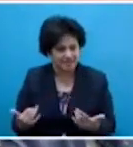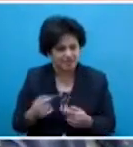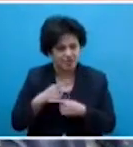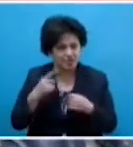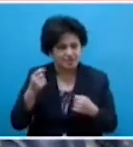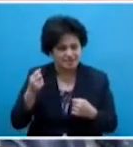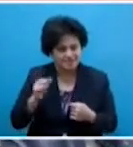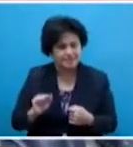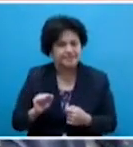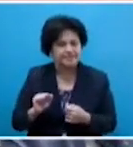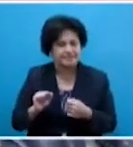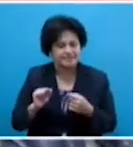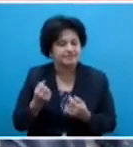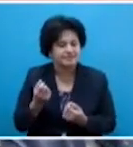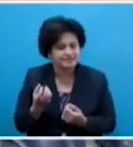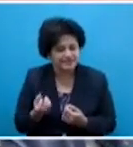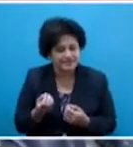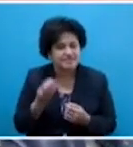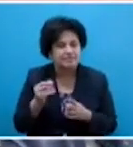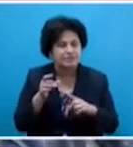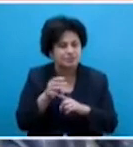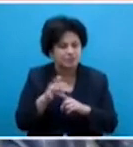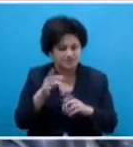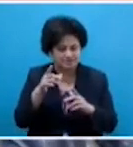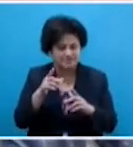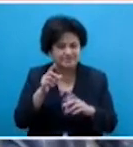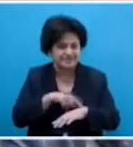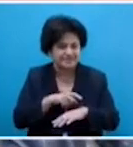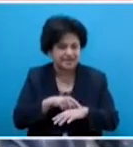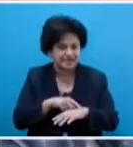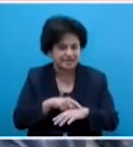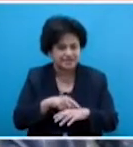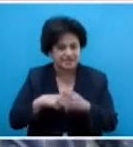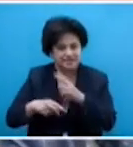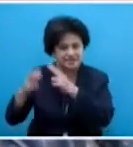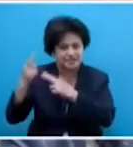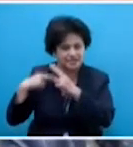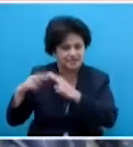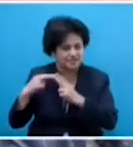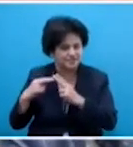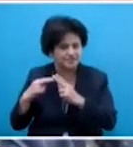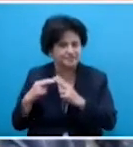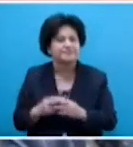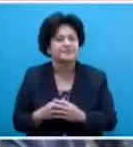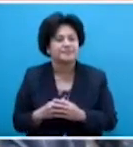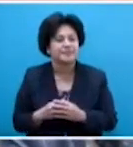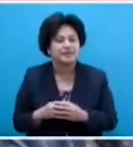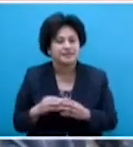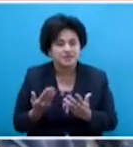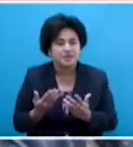living some of the most consequential chapters of our history," unquote. Mr. Speaker, sir, during the